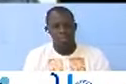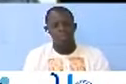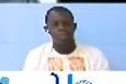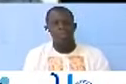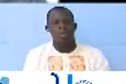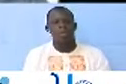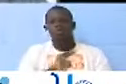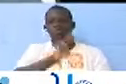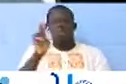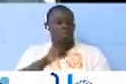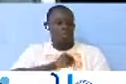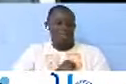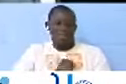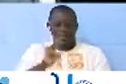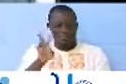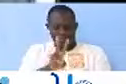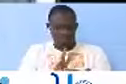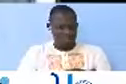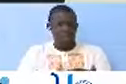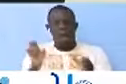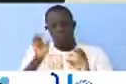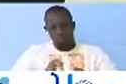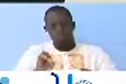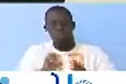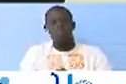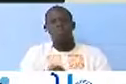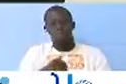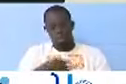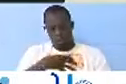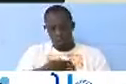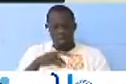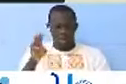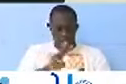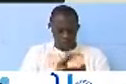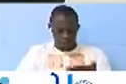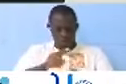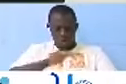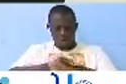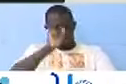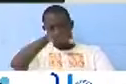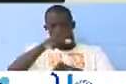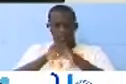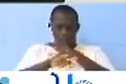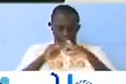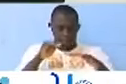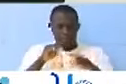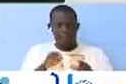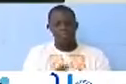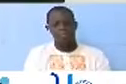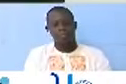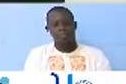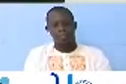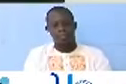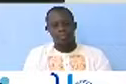No, I didn't read it. In that case, I will just read it on your behalf, Mr.